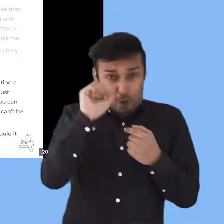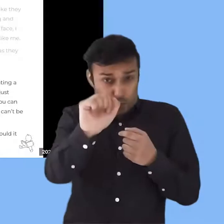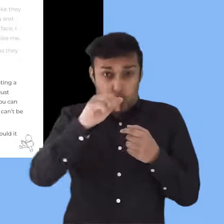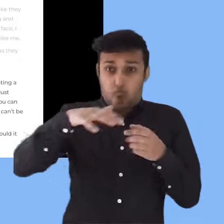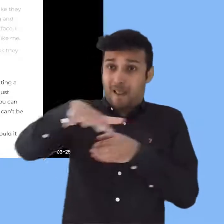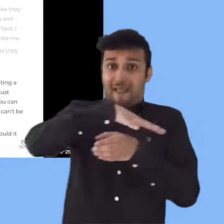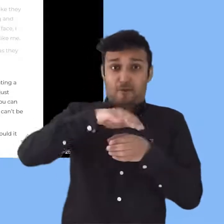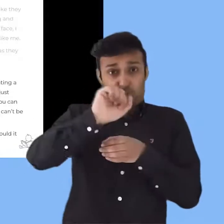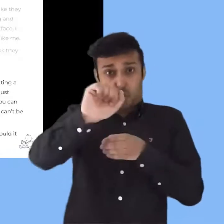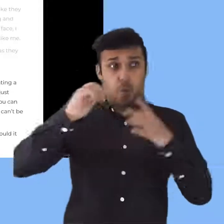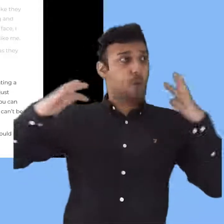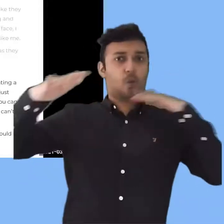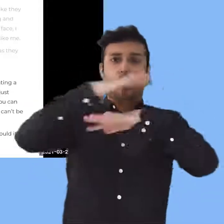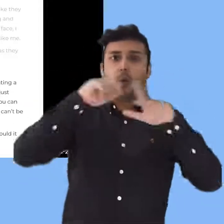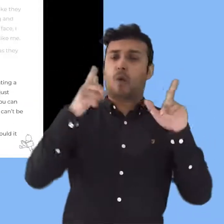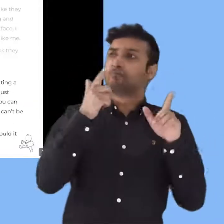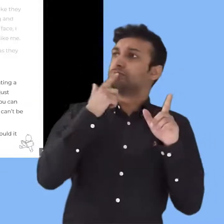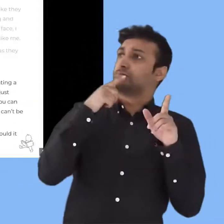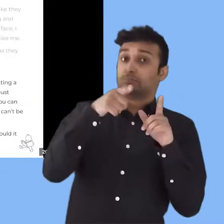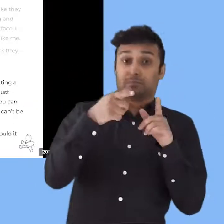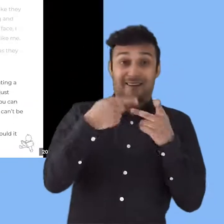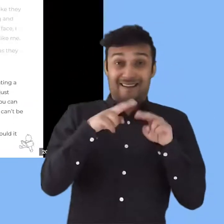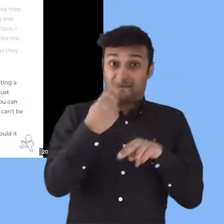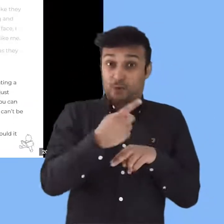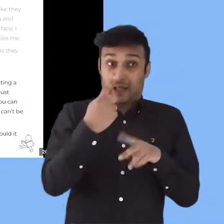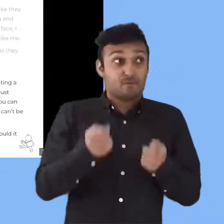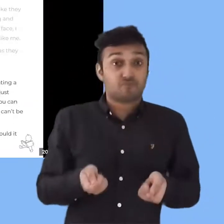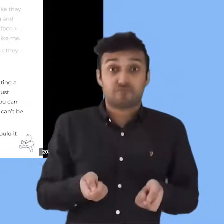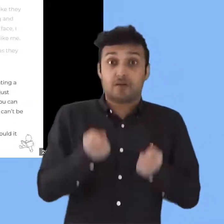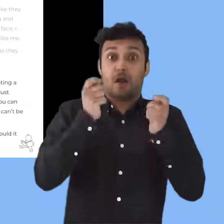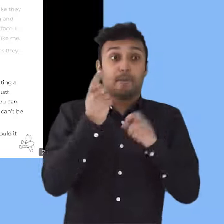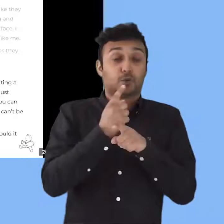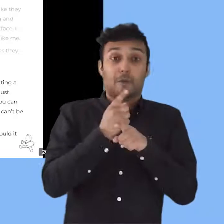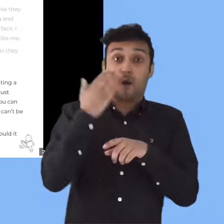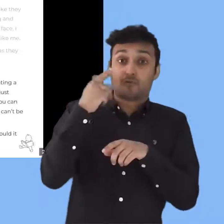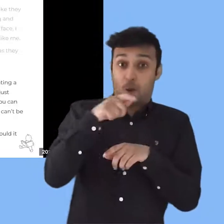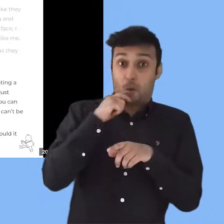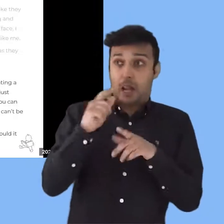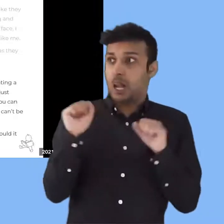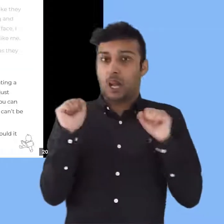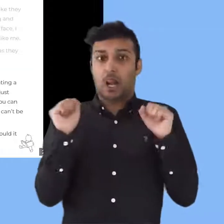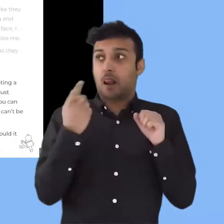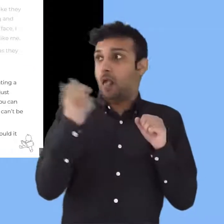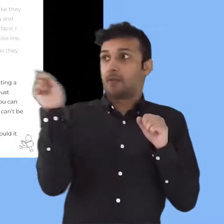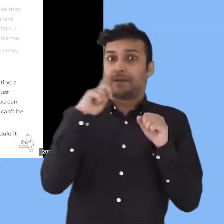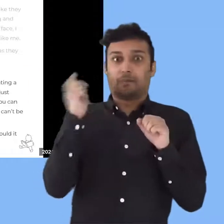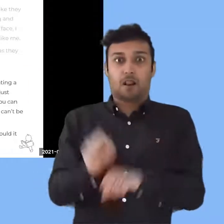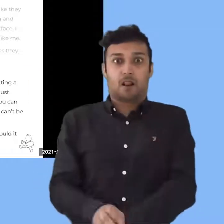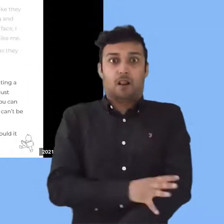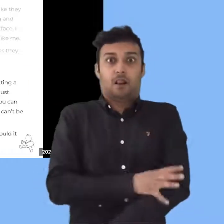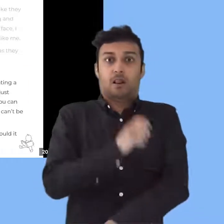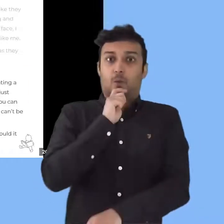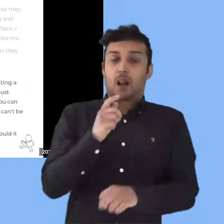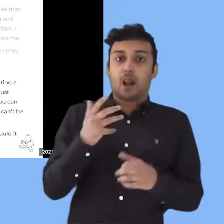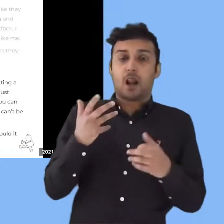the practitioners, with your colleagues, with each other? Would it make you uncomfortable? And why would it do so? I think even if it makes you